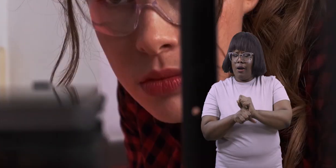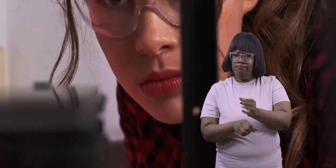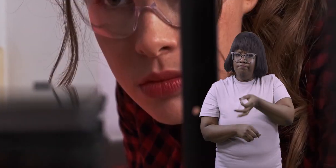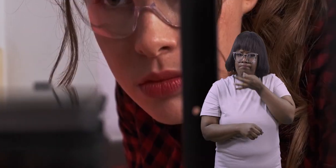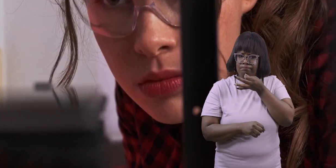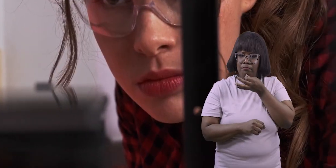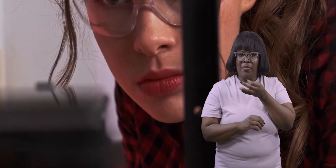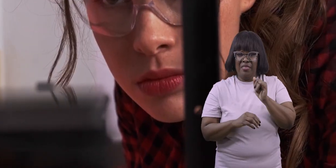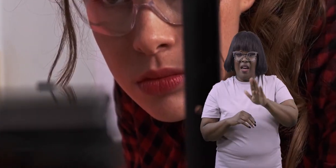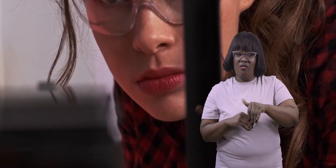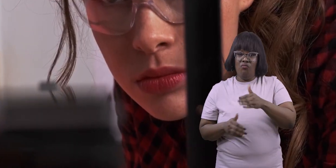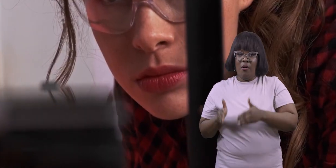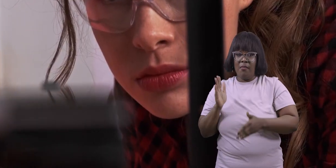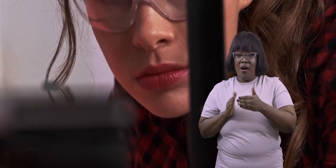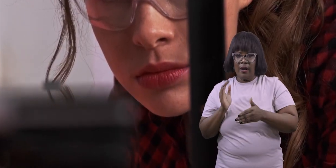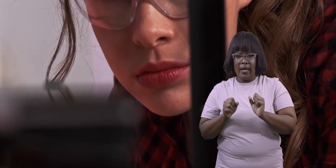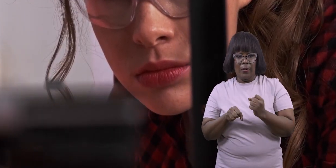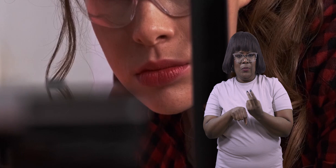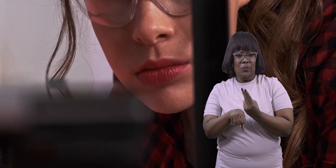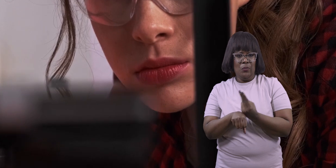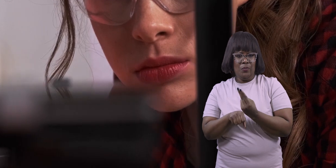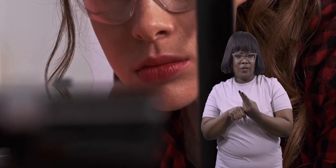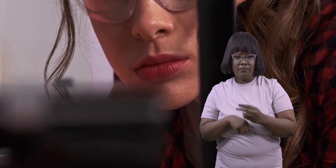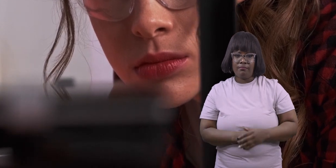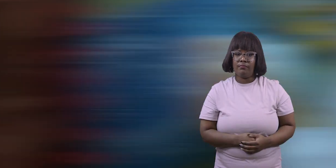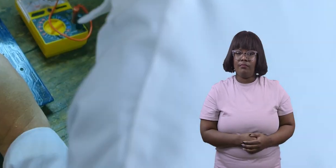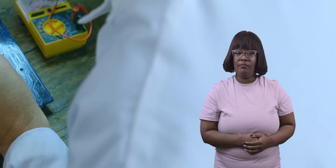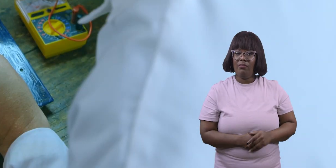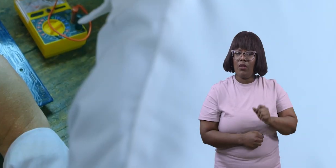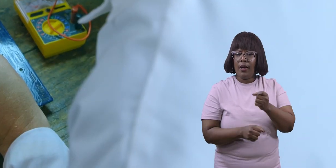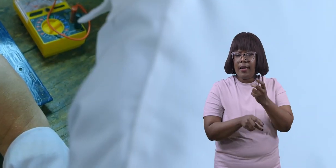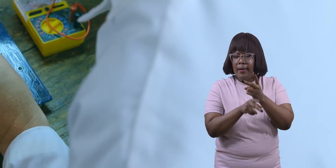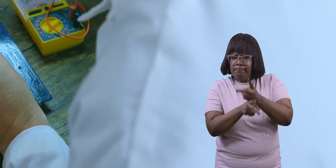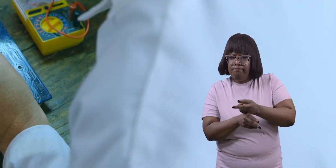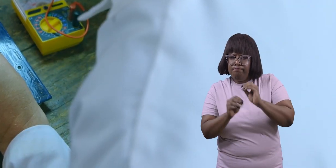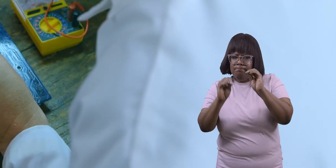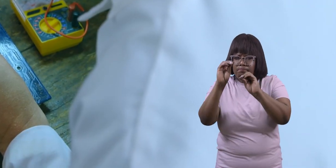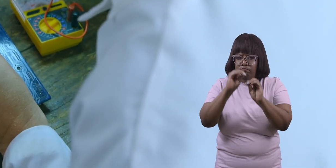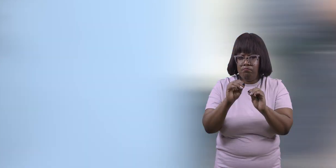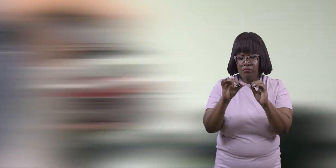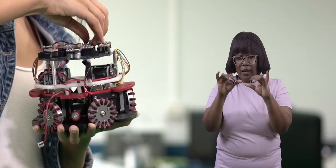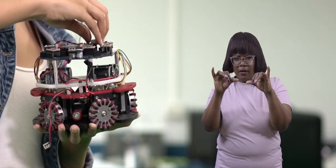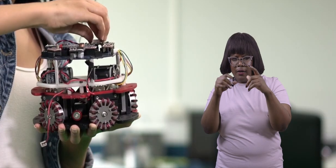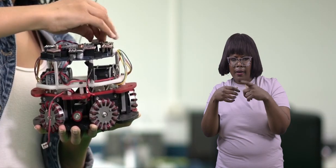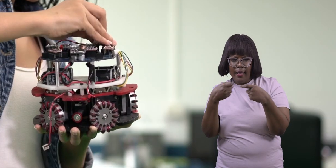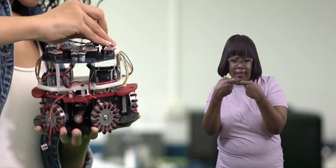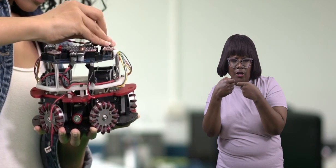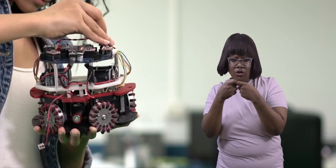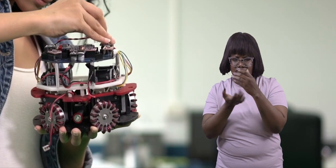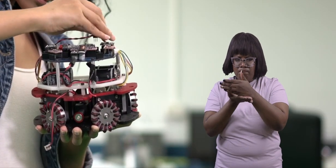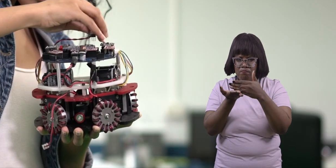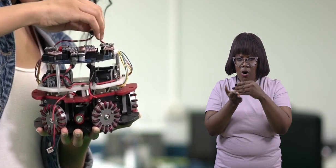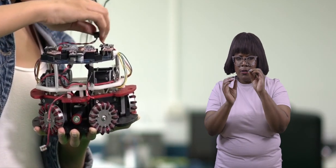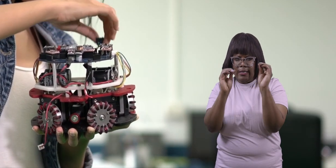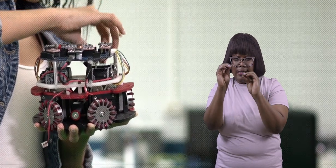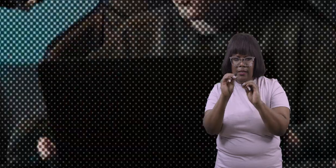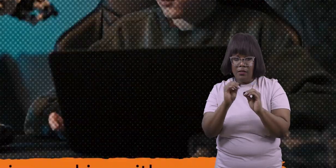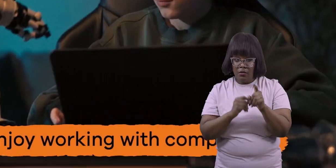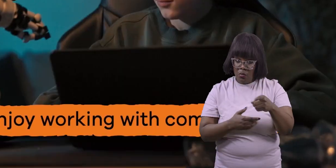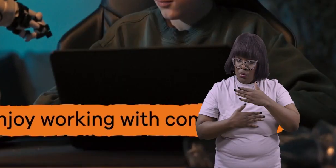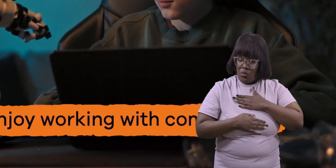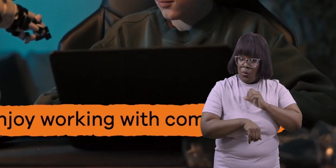essential tools that a robotics technician uses, typically to carefully assemble electronic components and circuits.